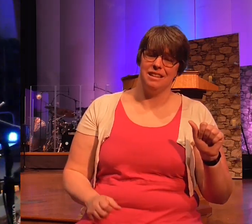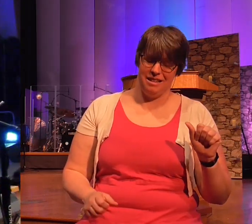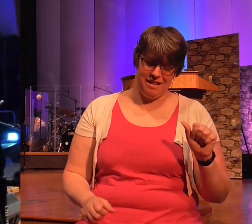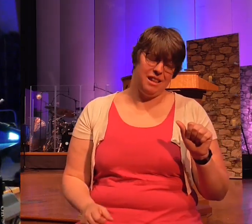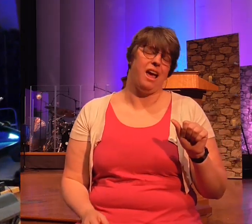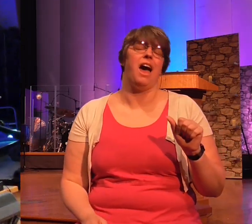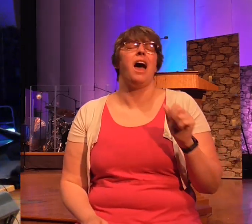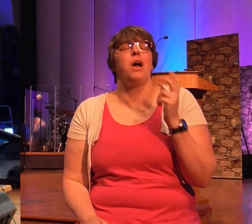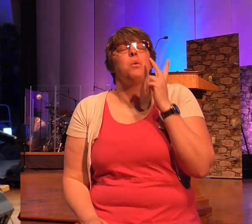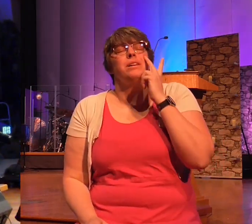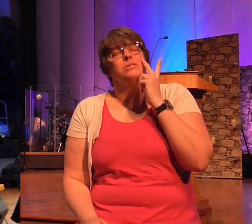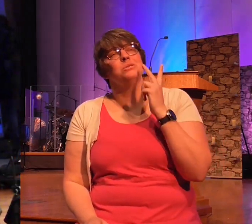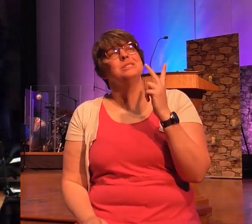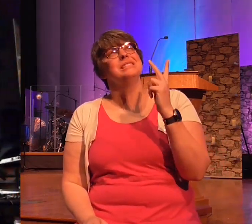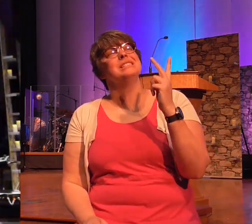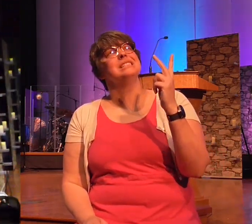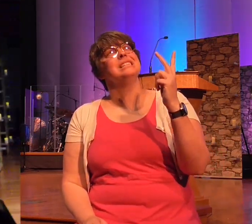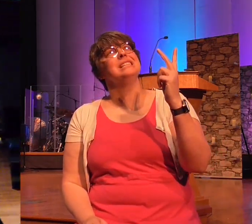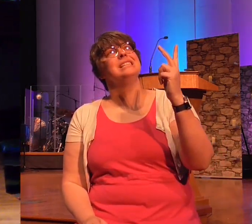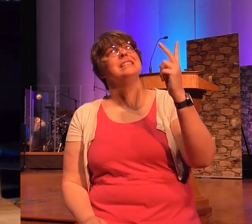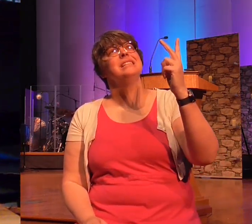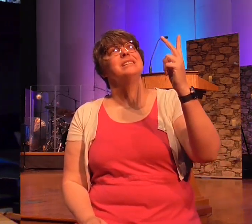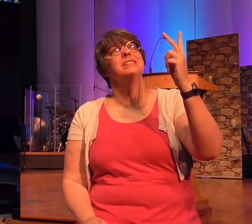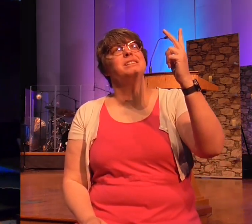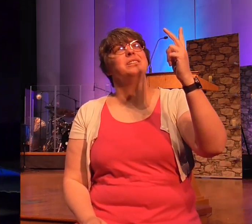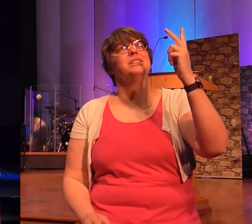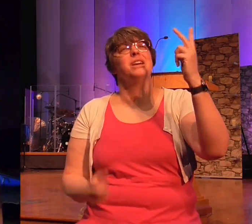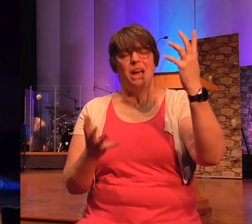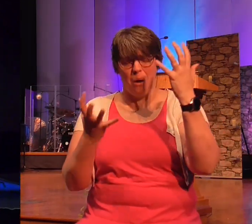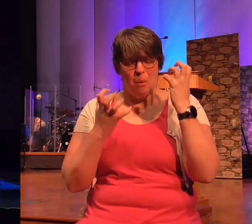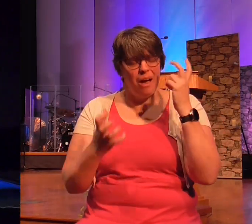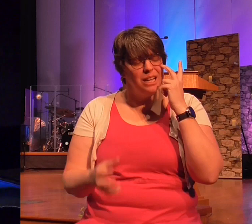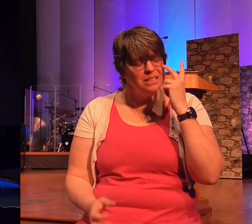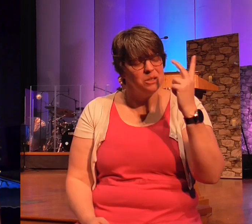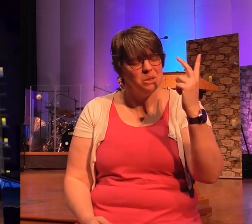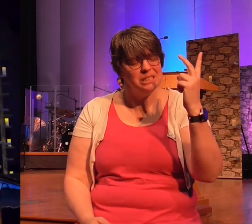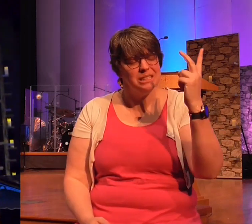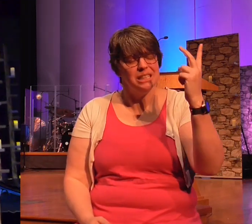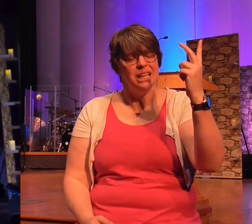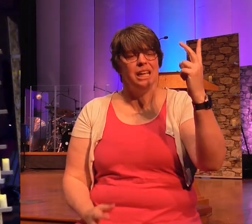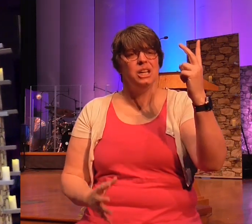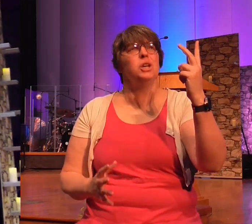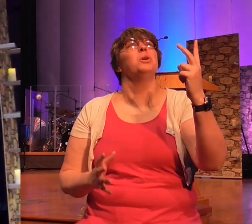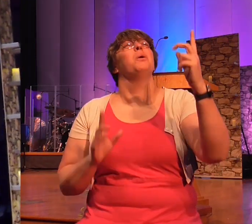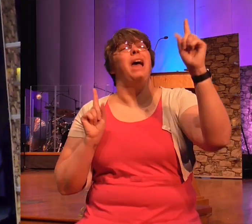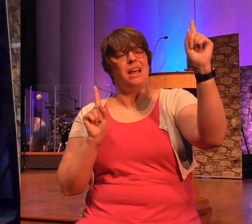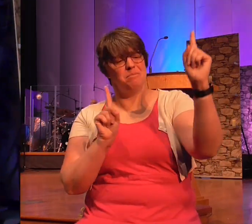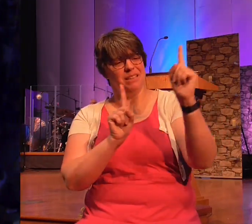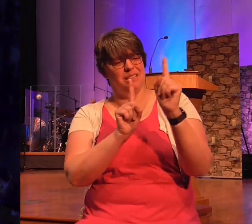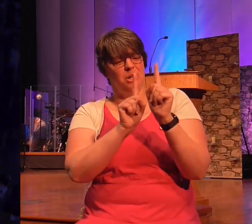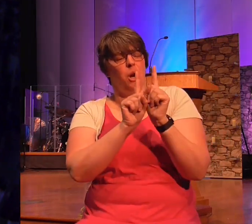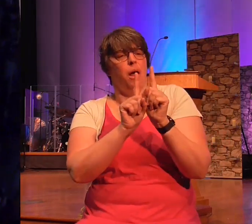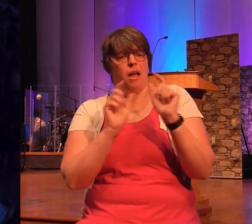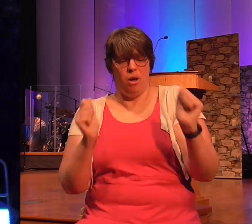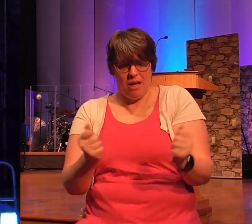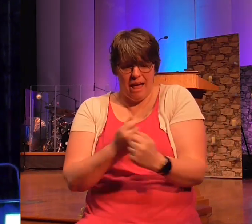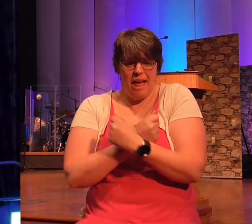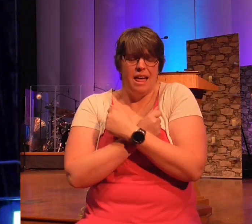just to see you. I want to see you and behold you in